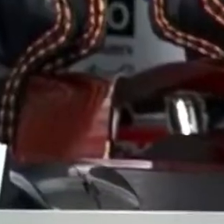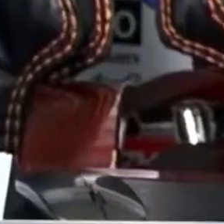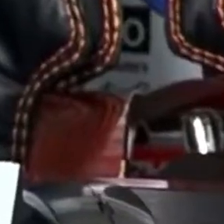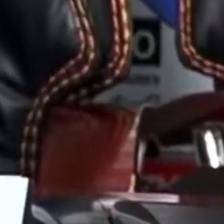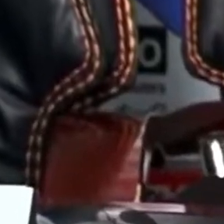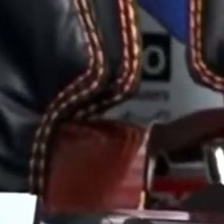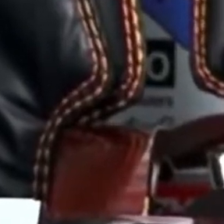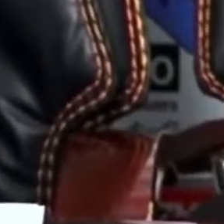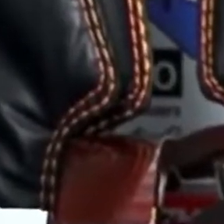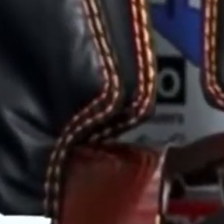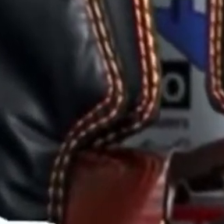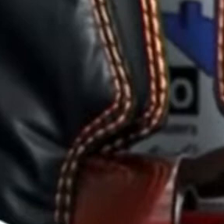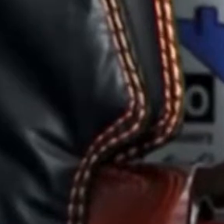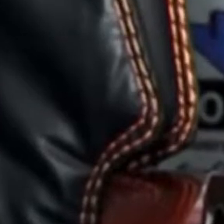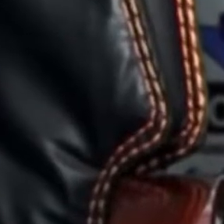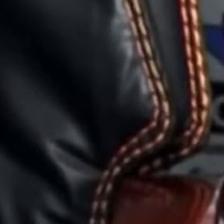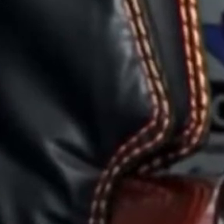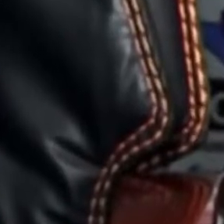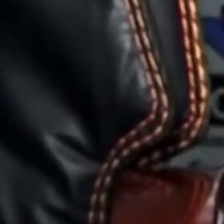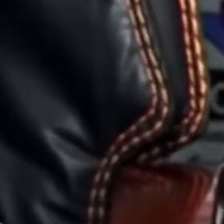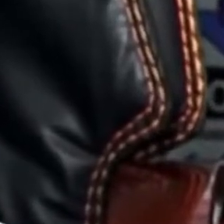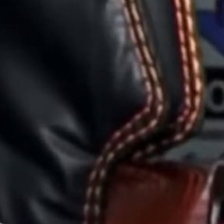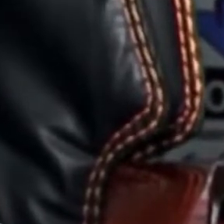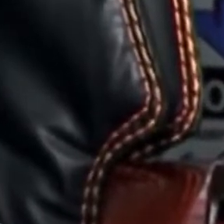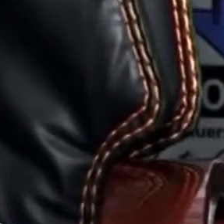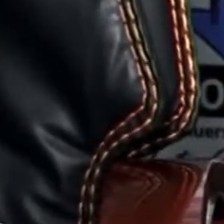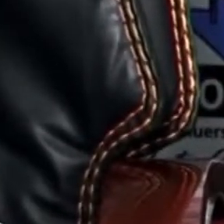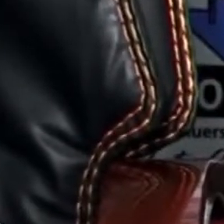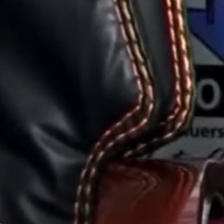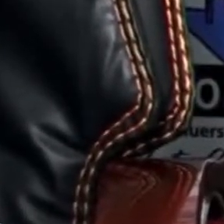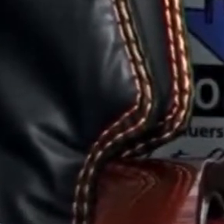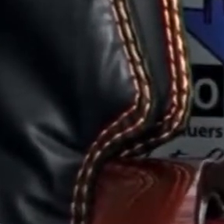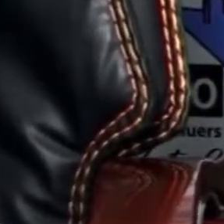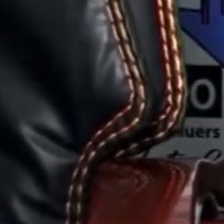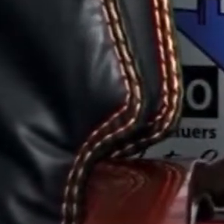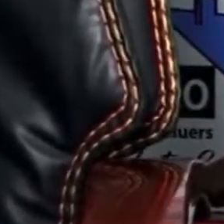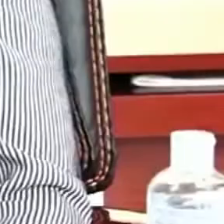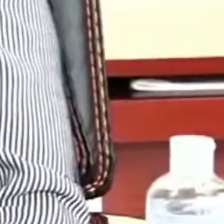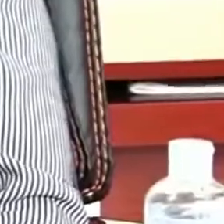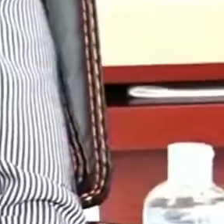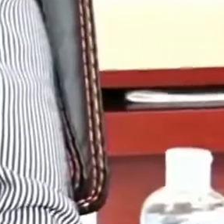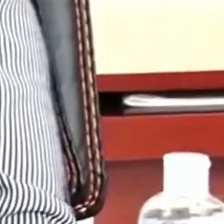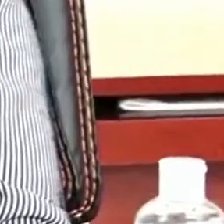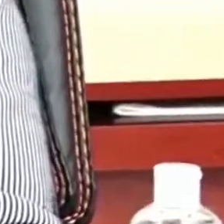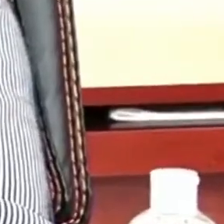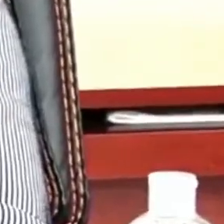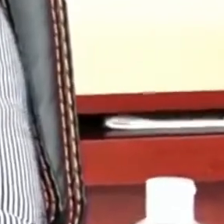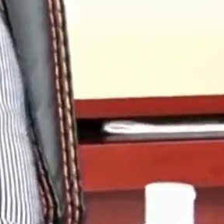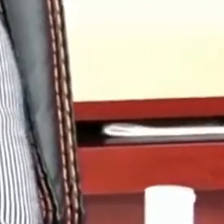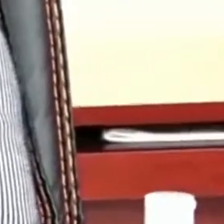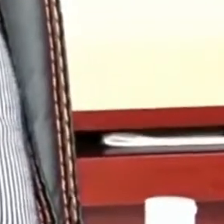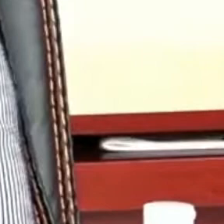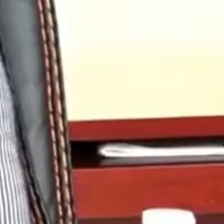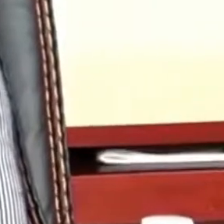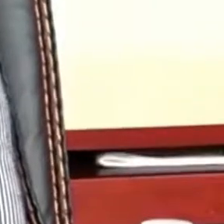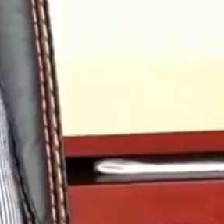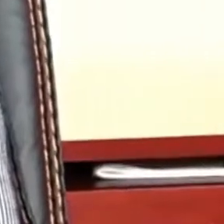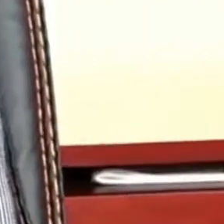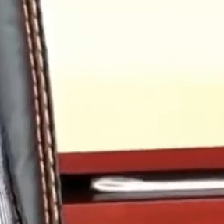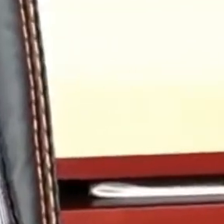Mwanzo, whereby the owner of the building engages Great Mwanzo Properties to be managing the building on his or her